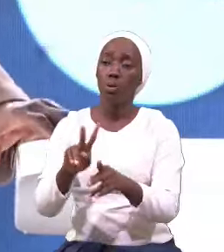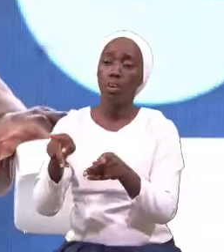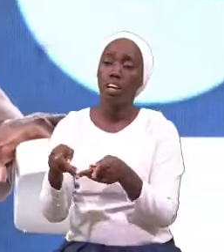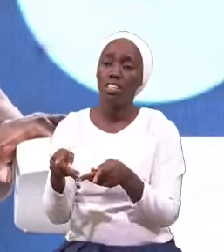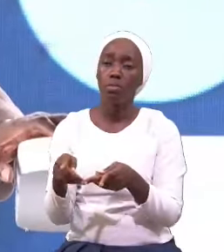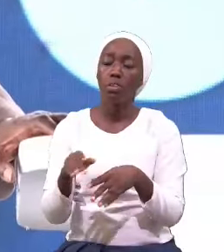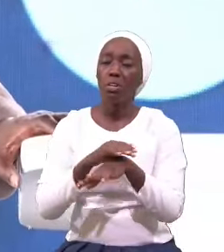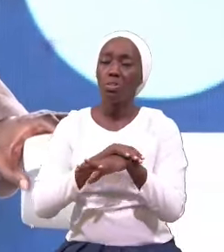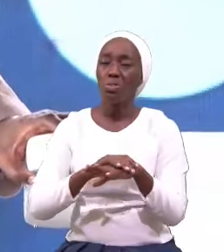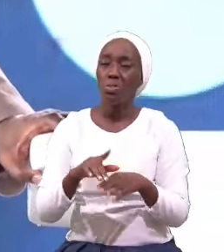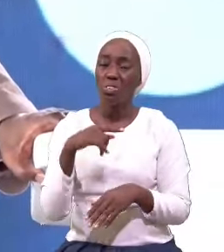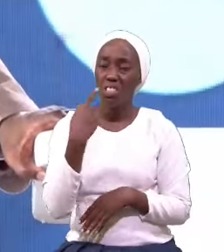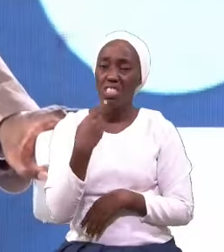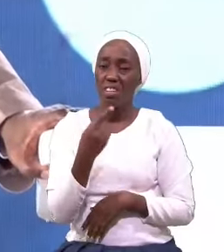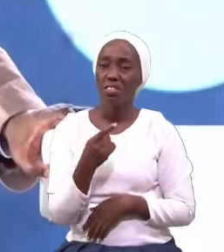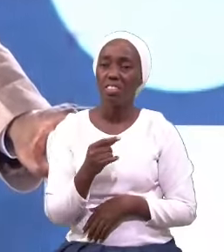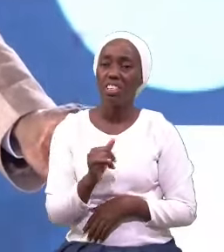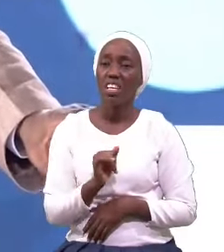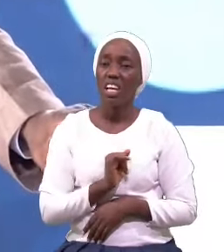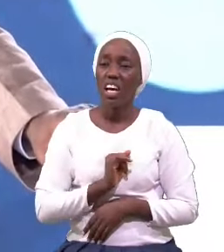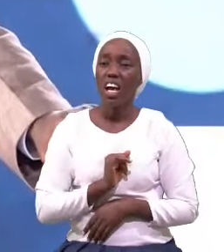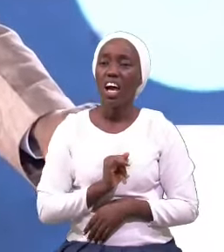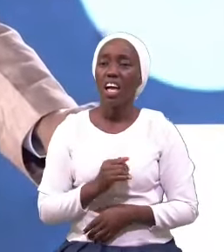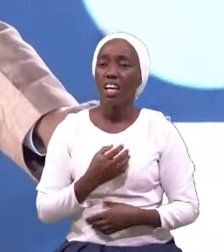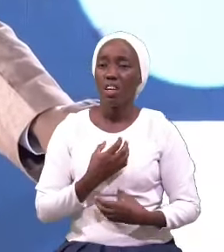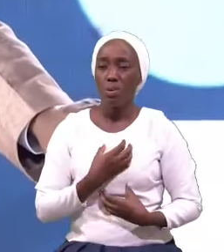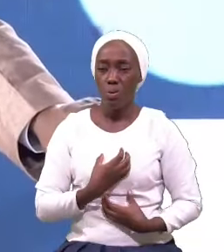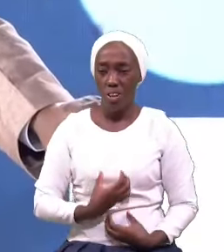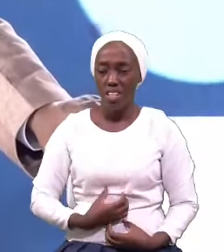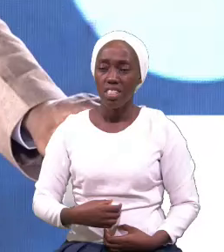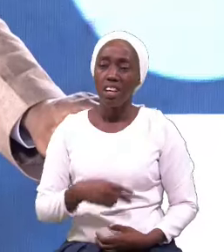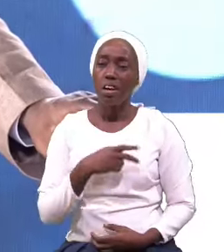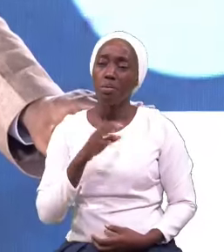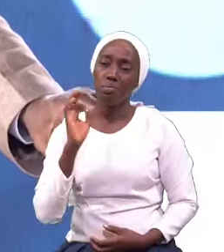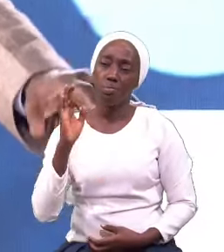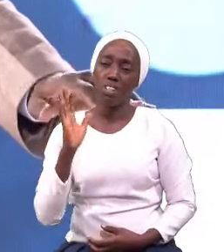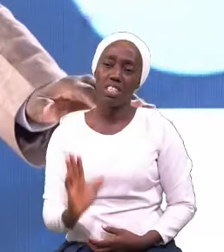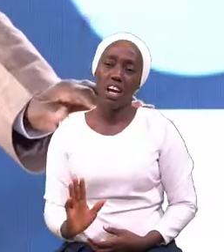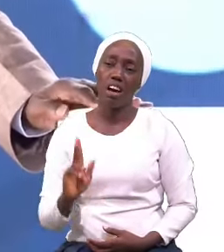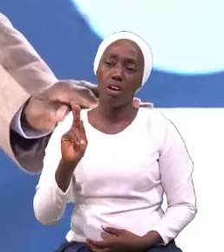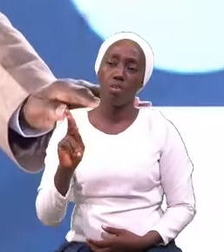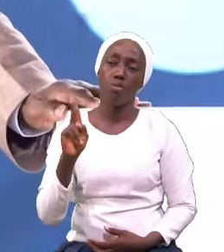don't say, I wish Pastor Kumuyi were here today.